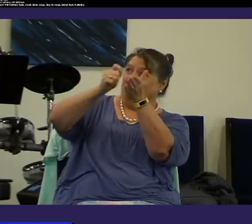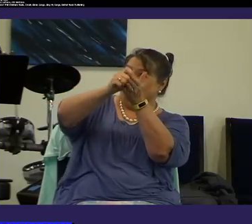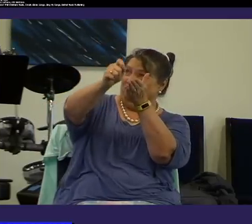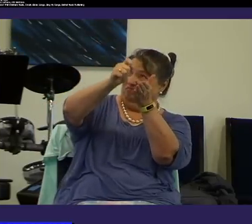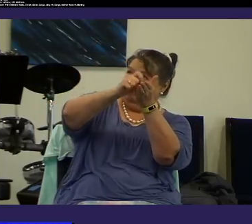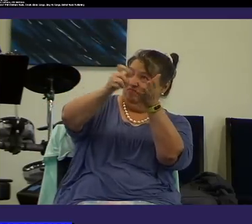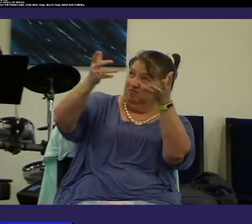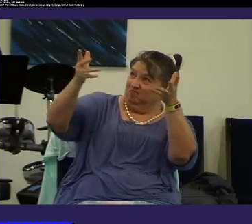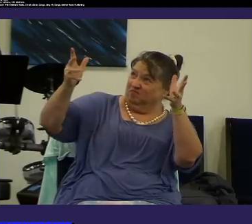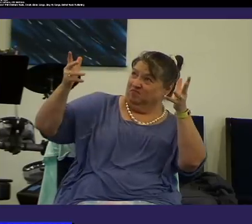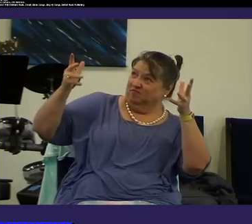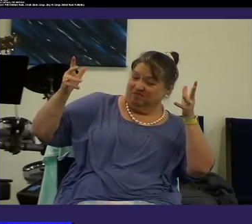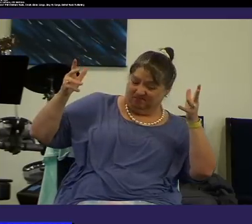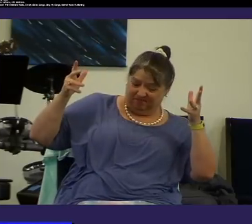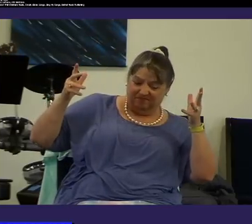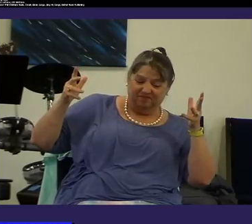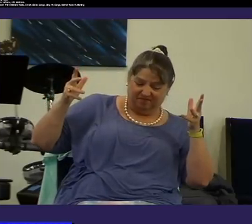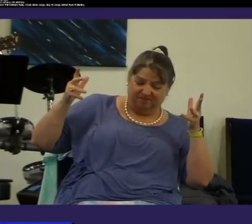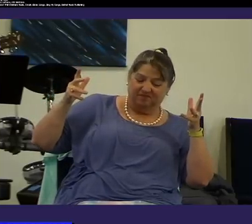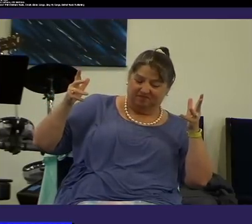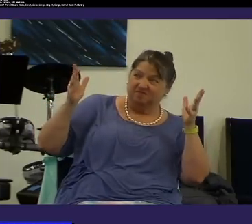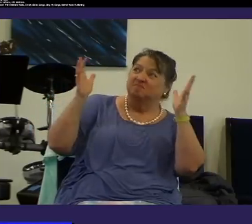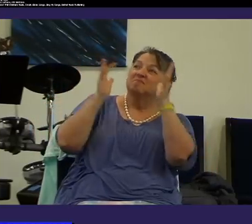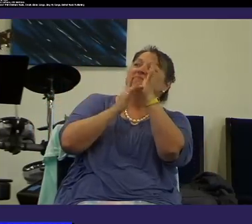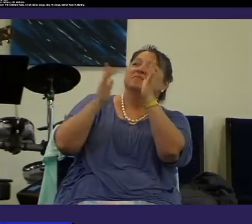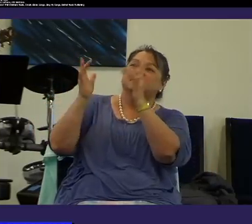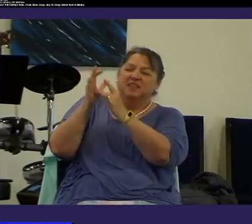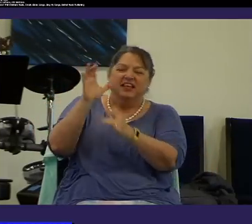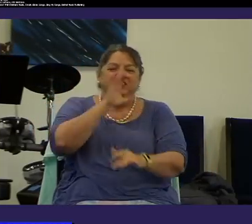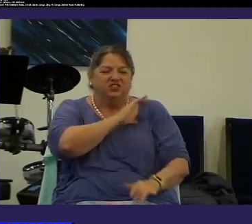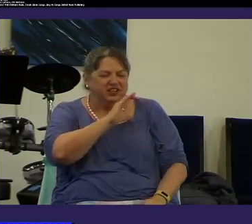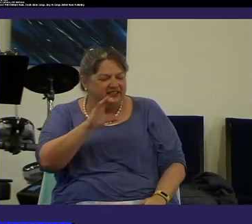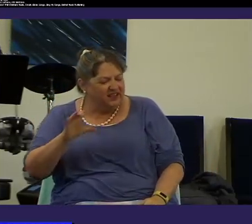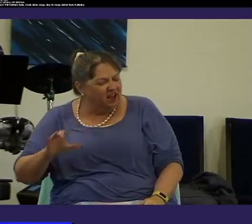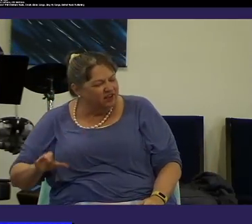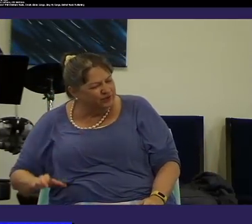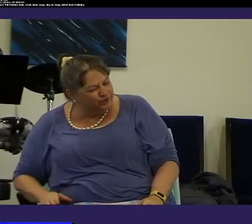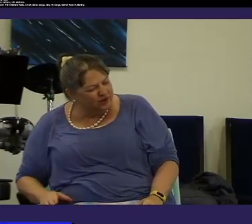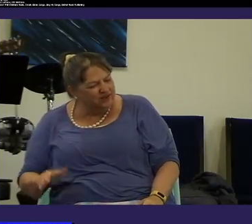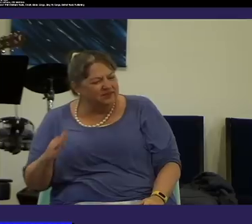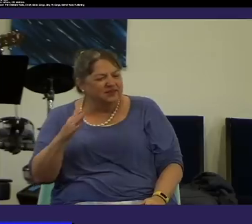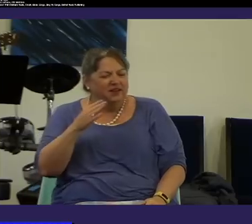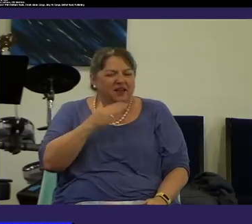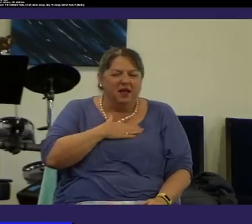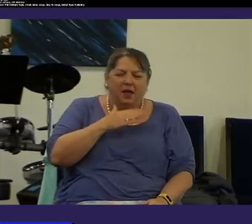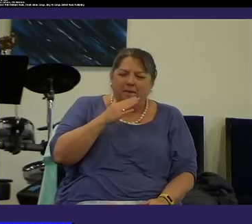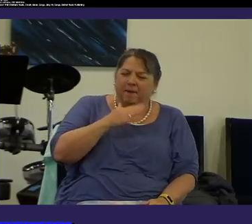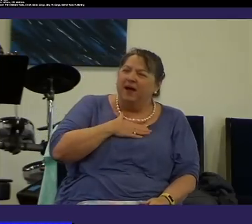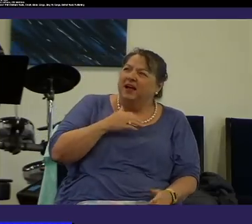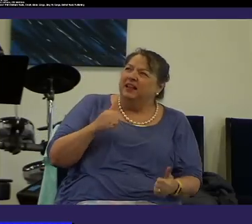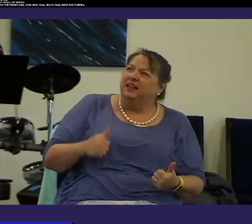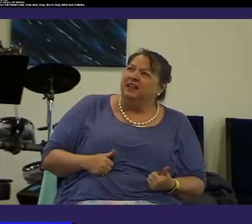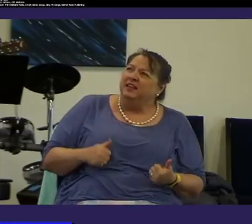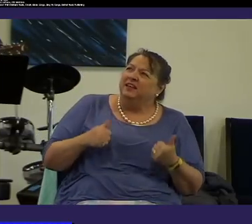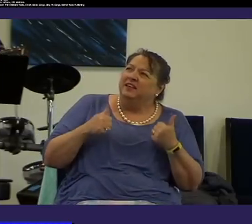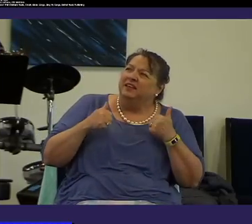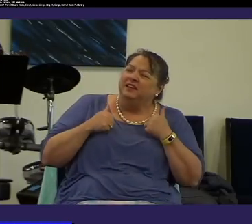the end is written. Jesus Christ,